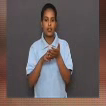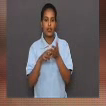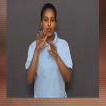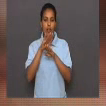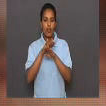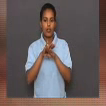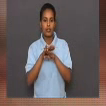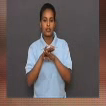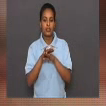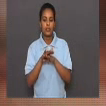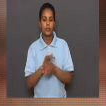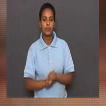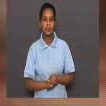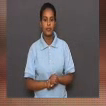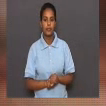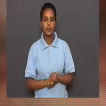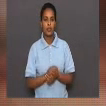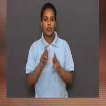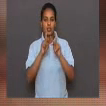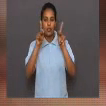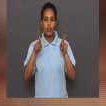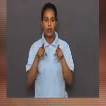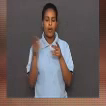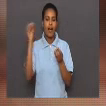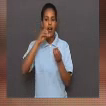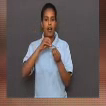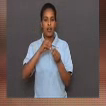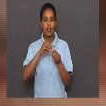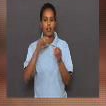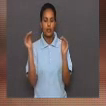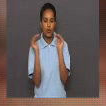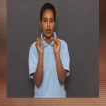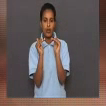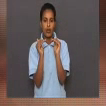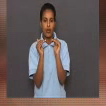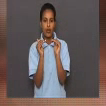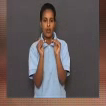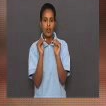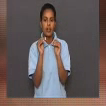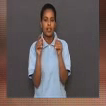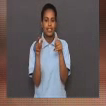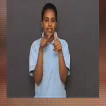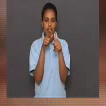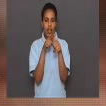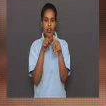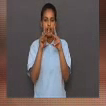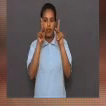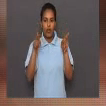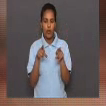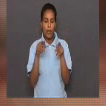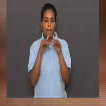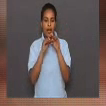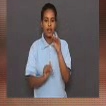reading on the burette. The volume added is equal to the initial